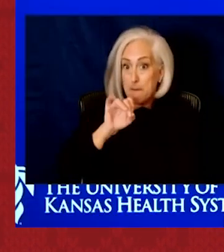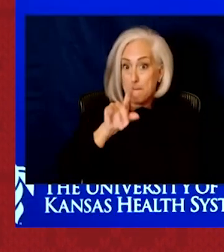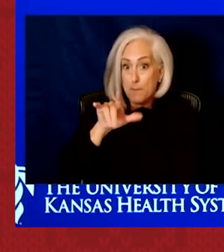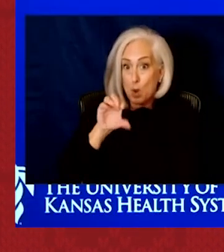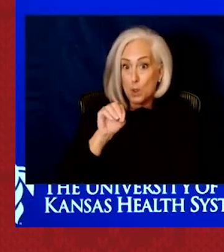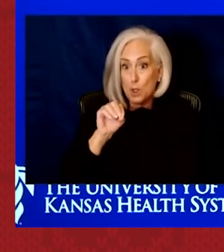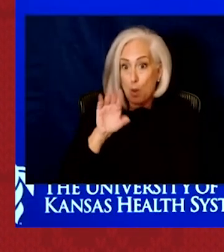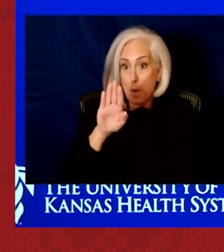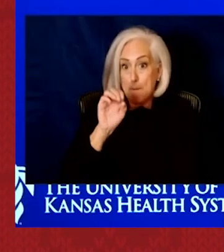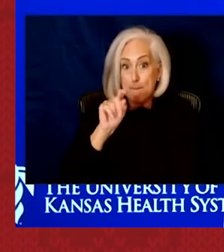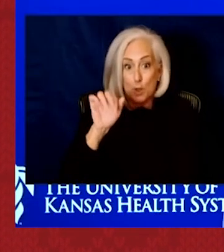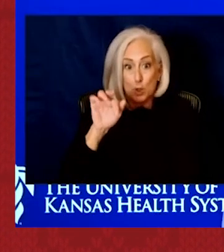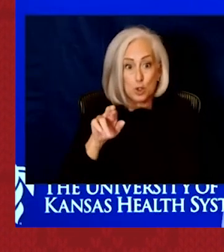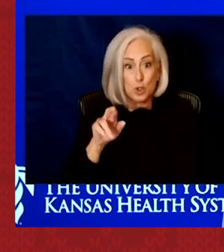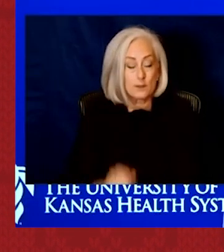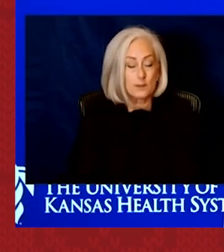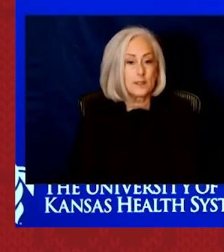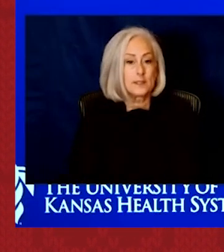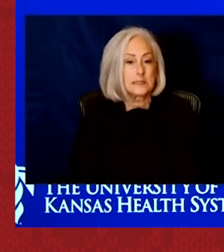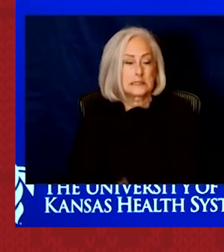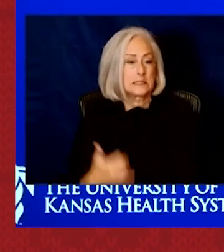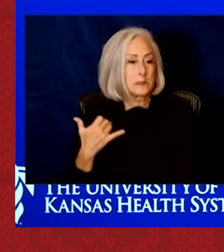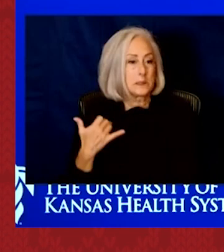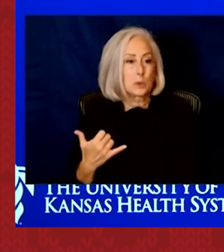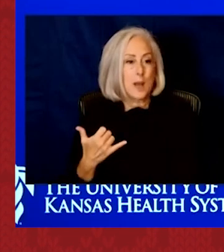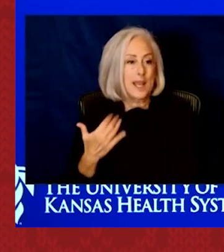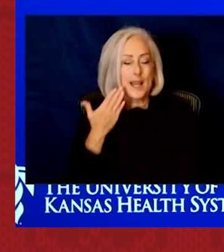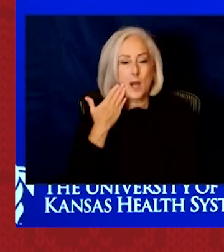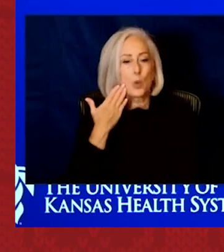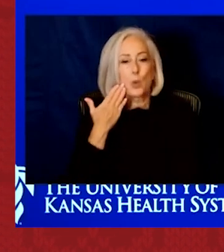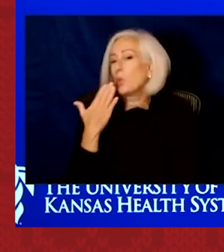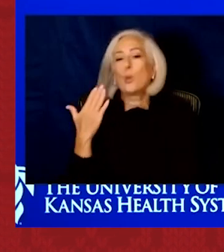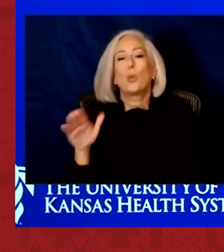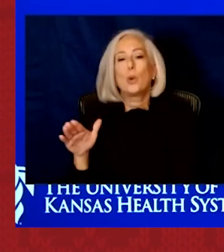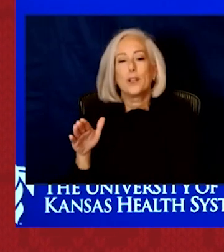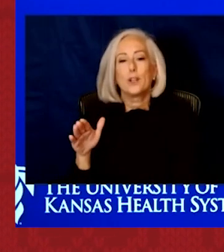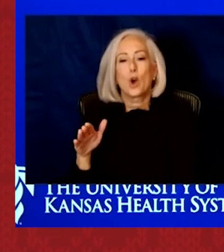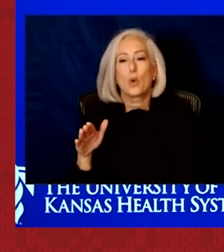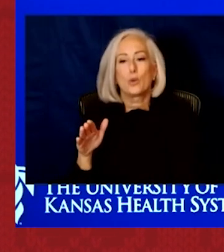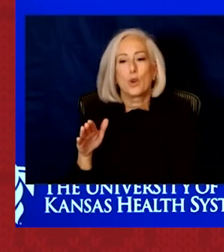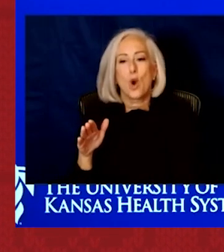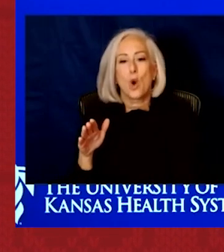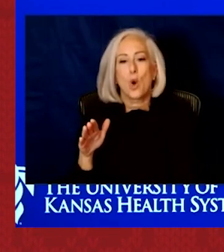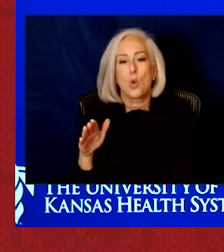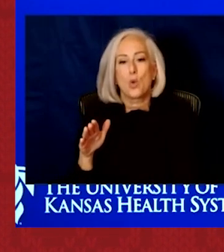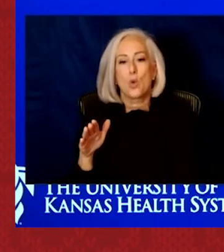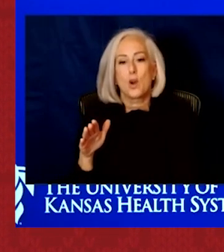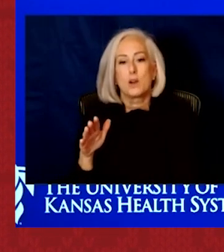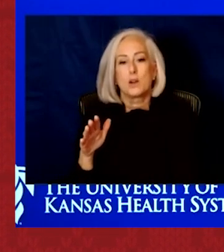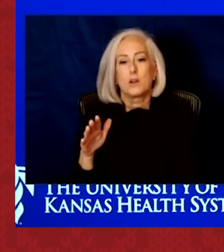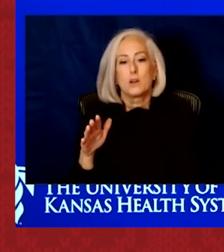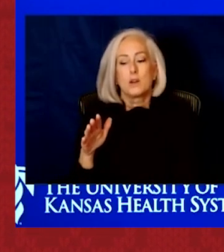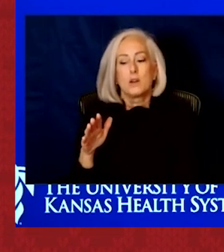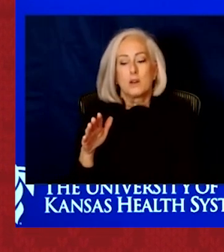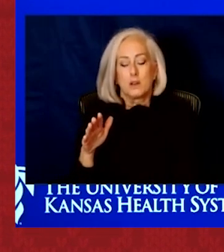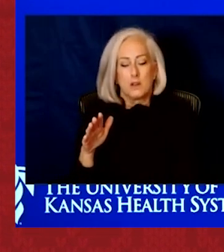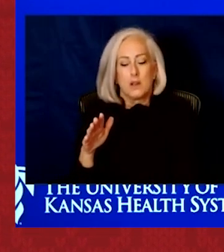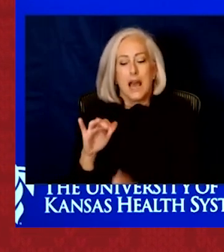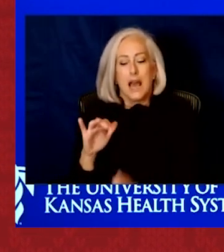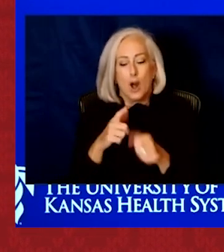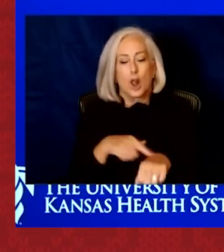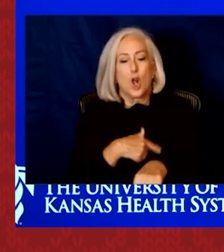You know, right now we don't know the extent of that durability of that vaccine, but right now there